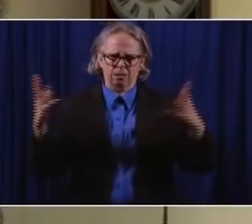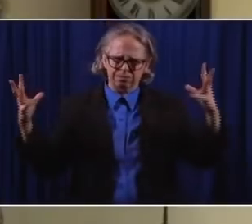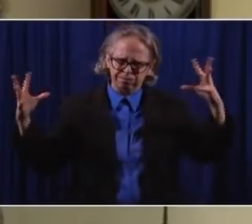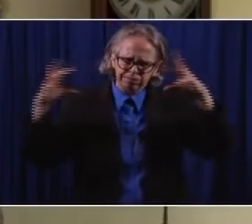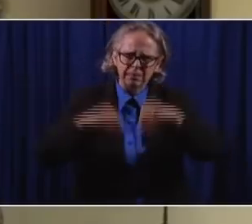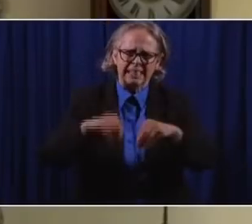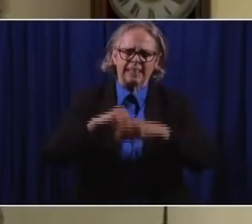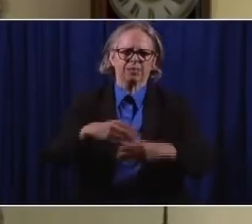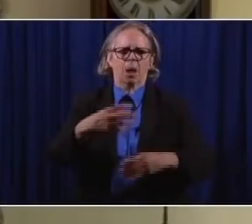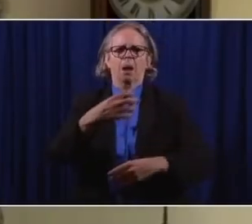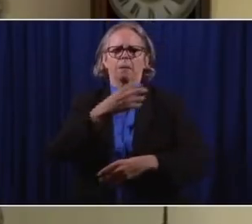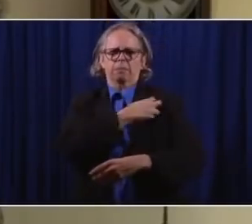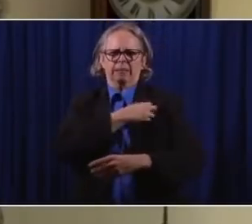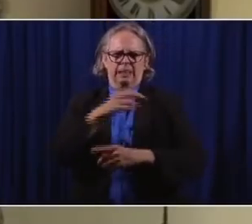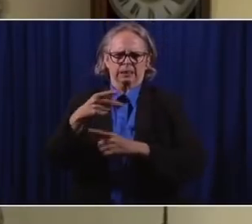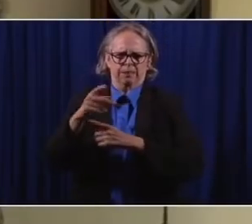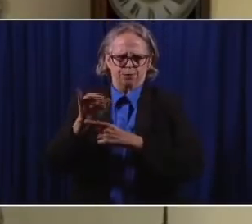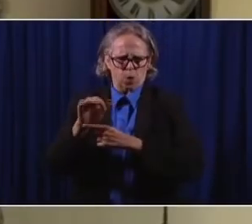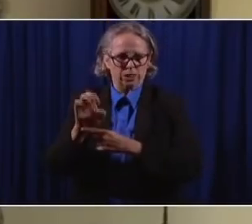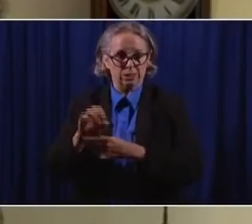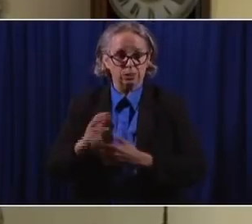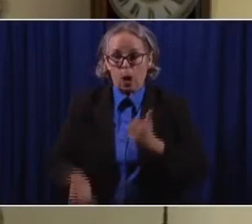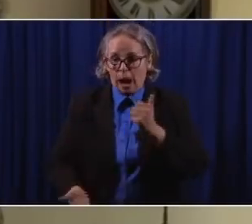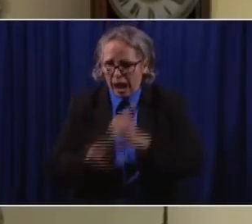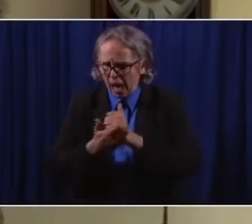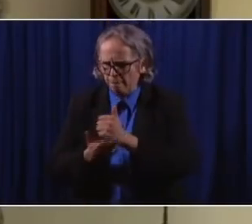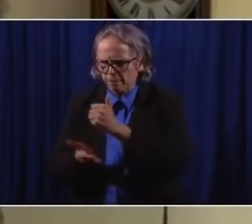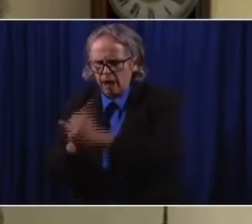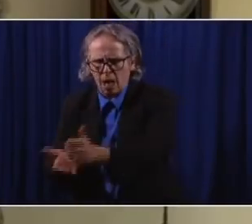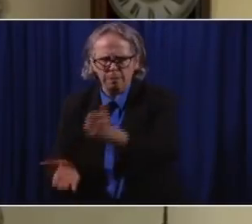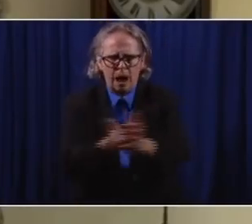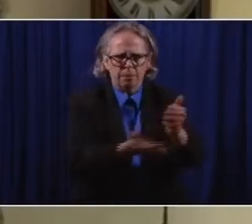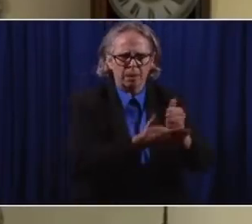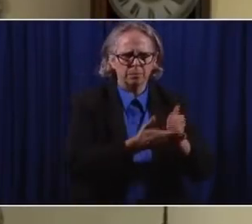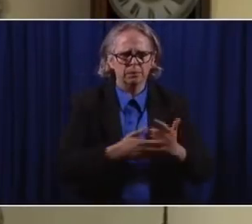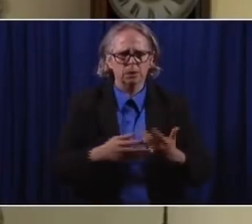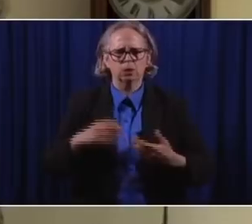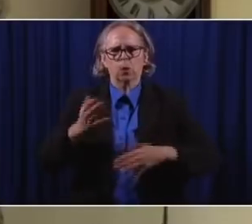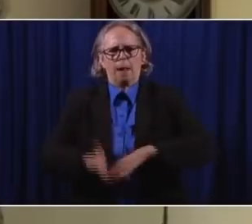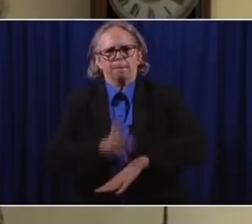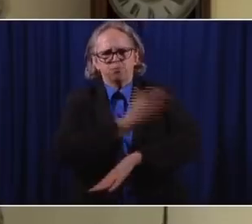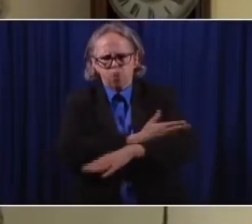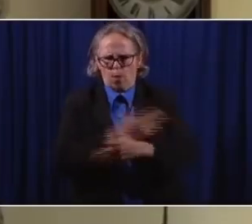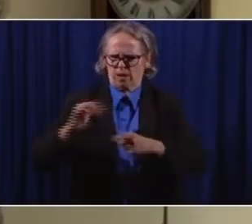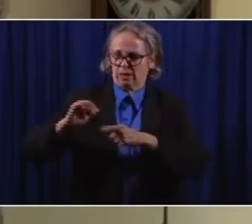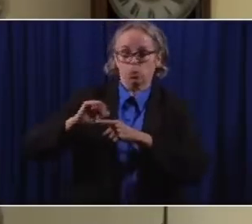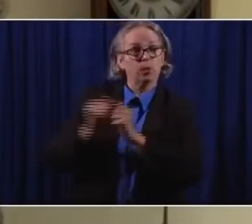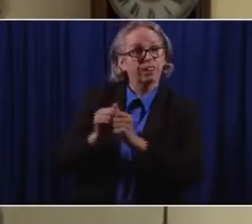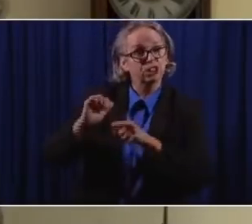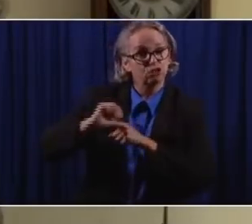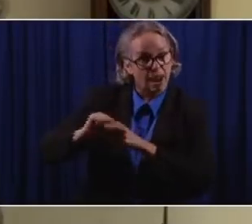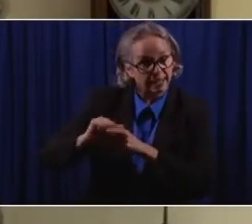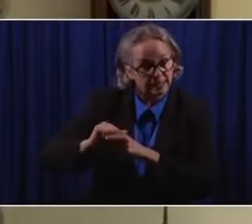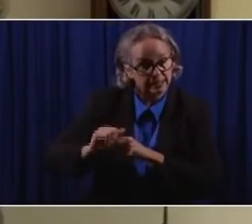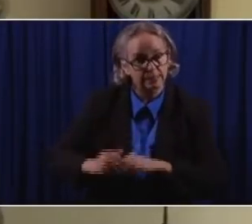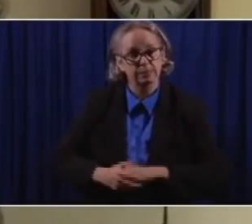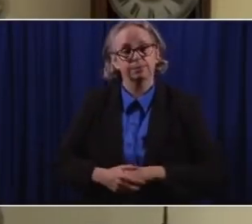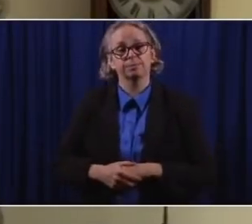constantly help each one of them to improve with training, to help each one of them with